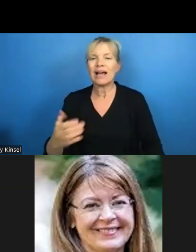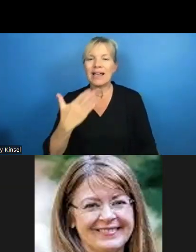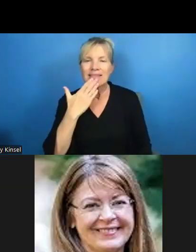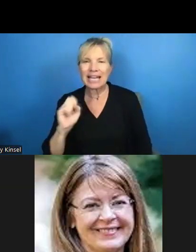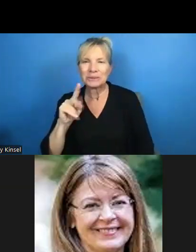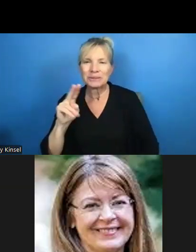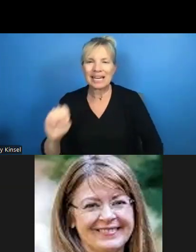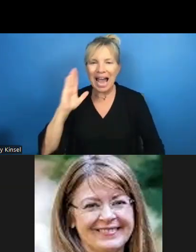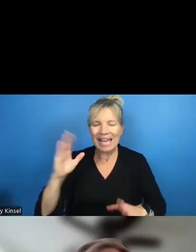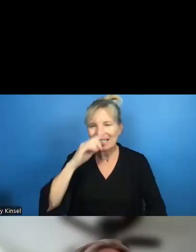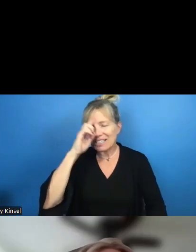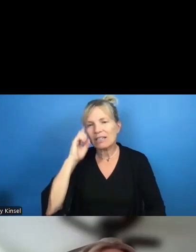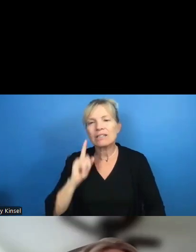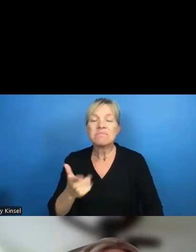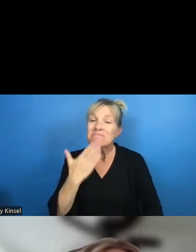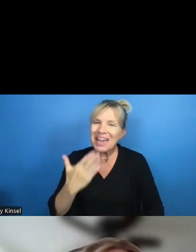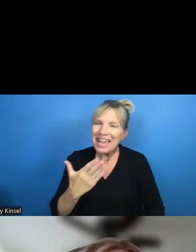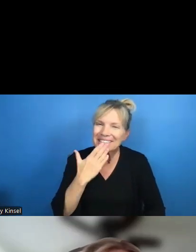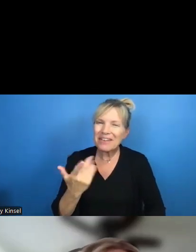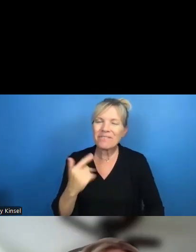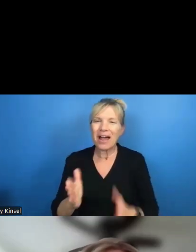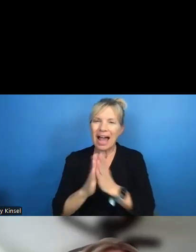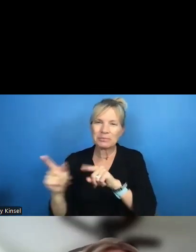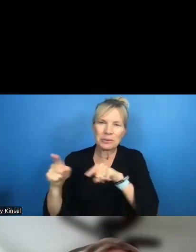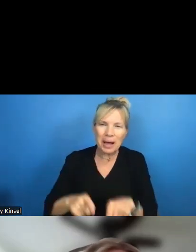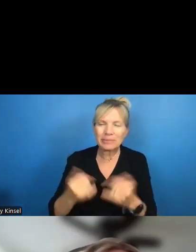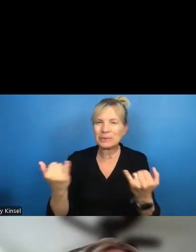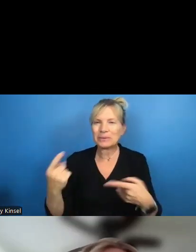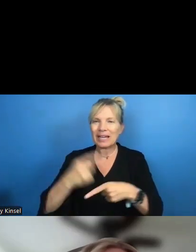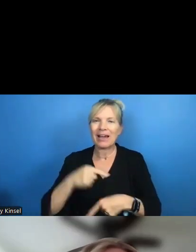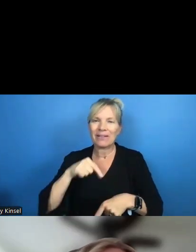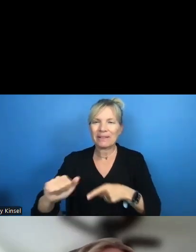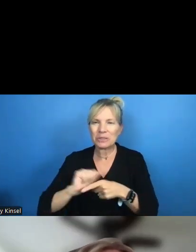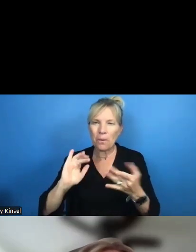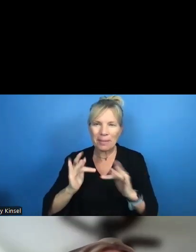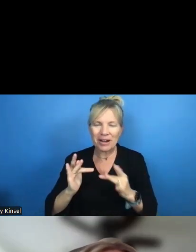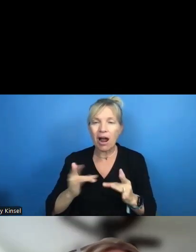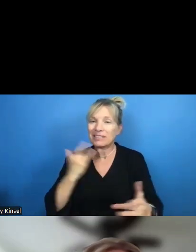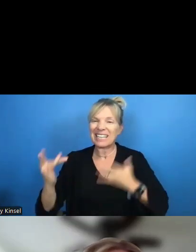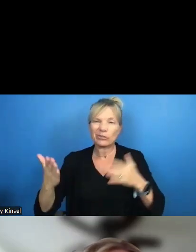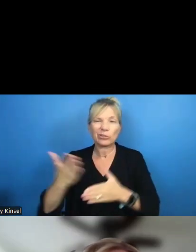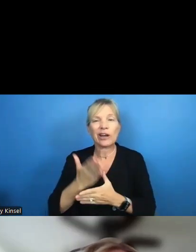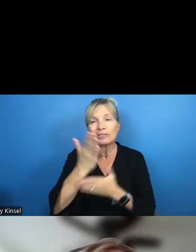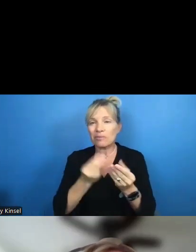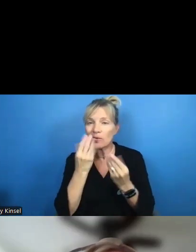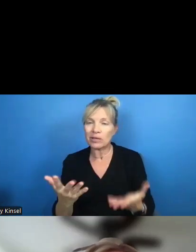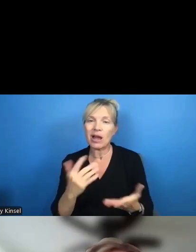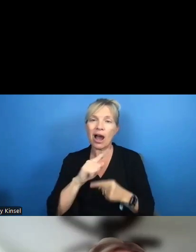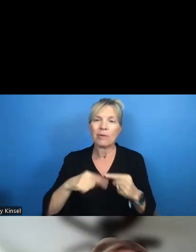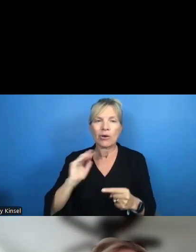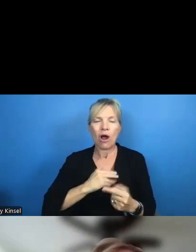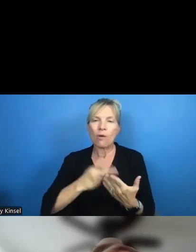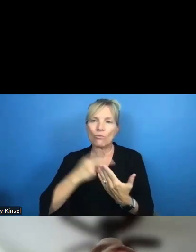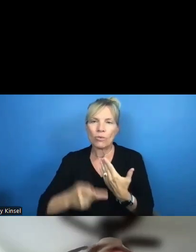Suzanne. So thank you for having me here today on the webinar. I'm excited to share some information about a program